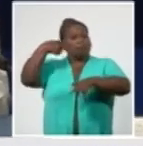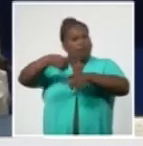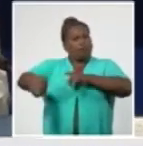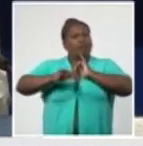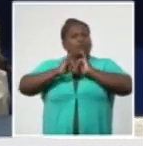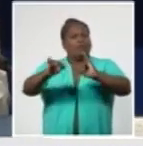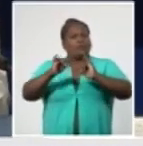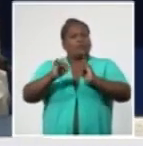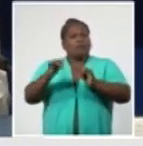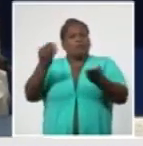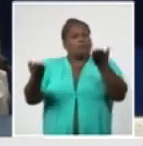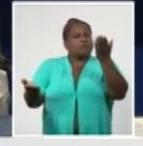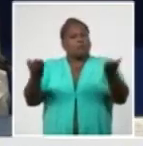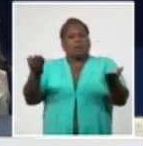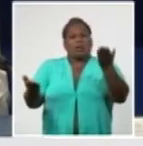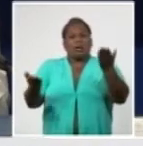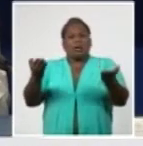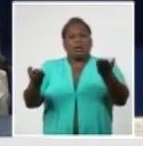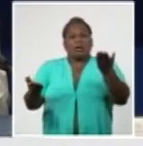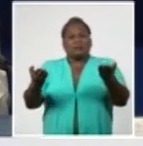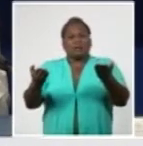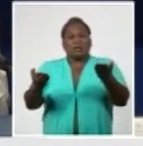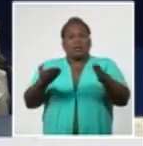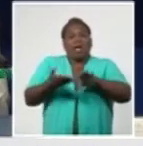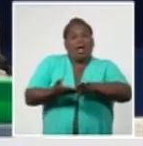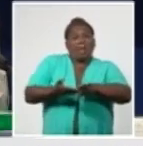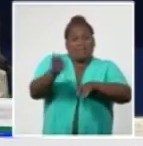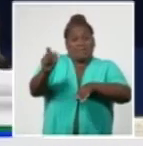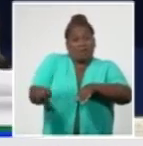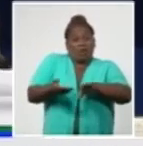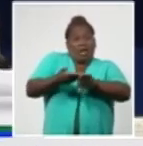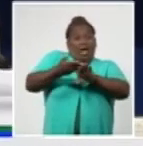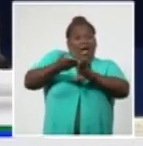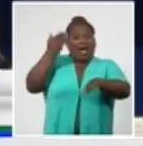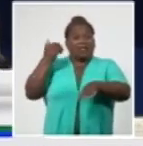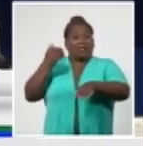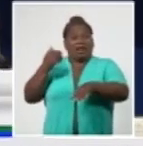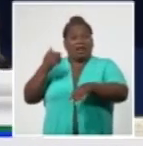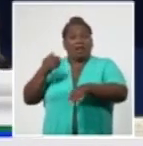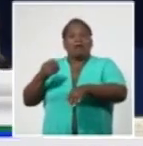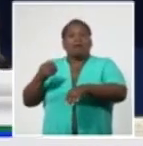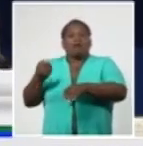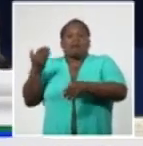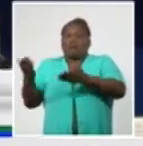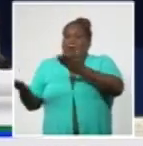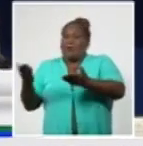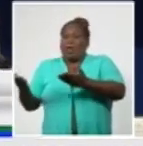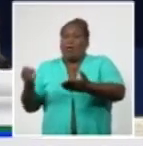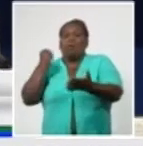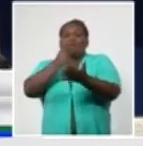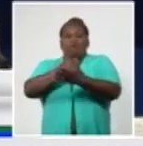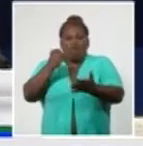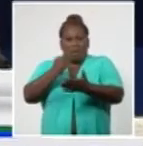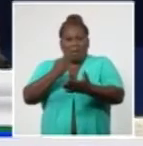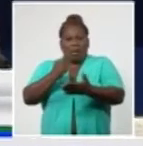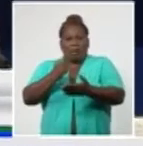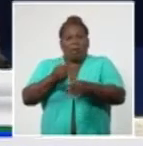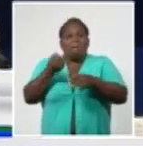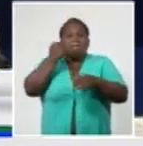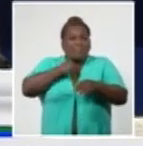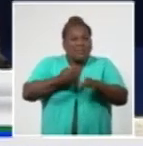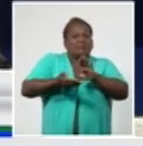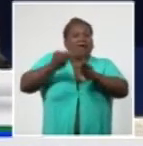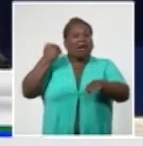We always mention the 2 cases that were evacuated, and yesterday another favorable element. The ratio of